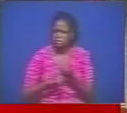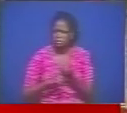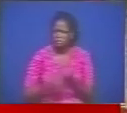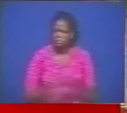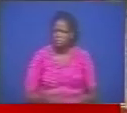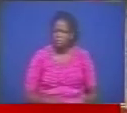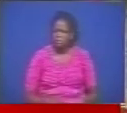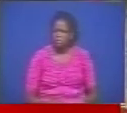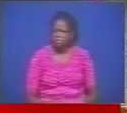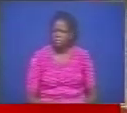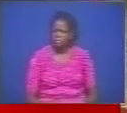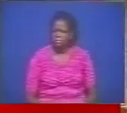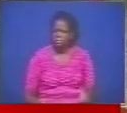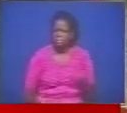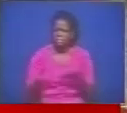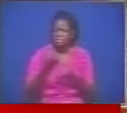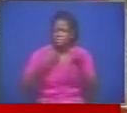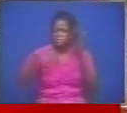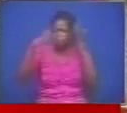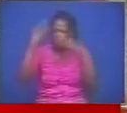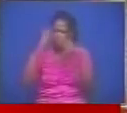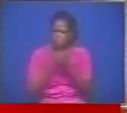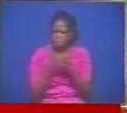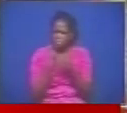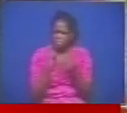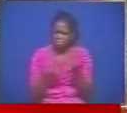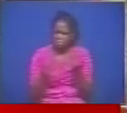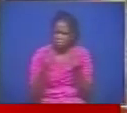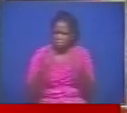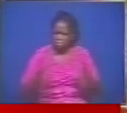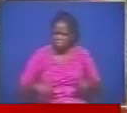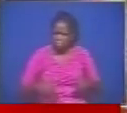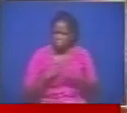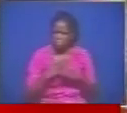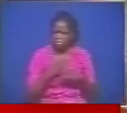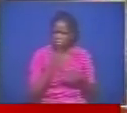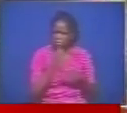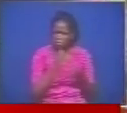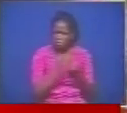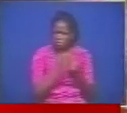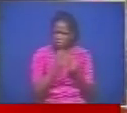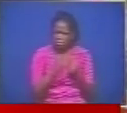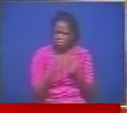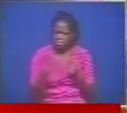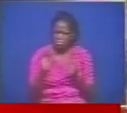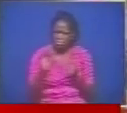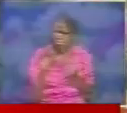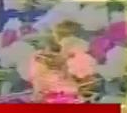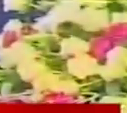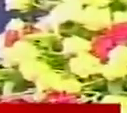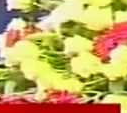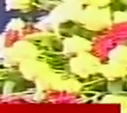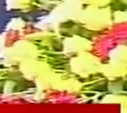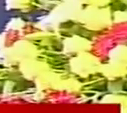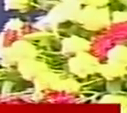According to the economic experts, sir, Kenyan youth between ages 15 to 34 years